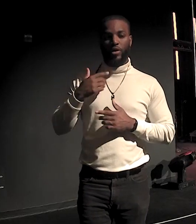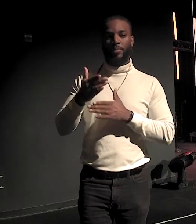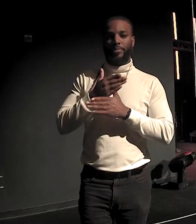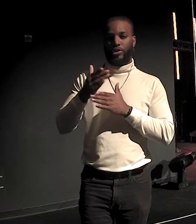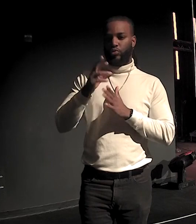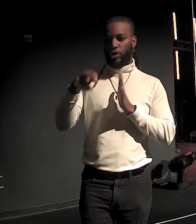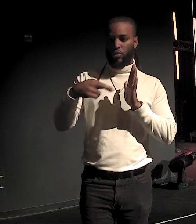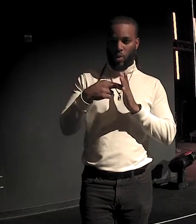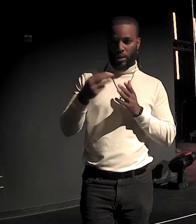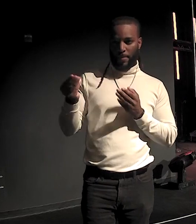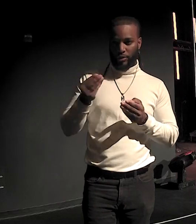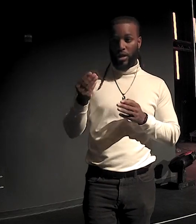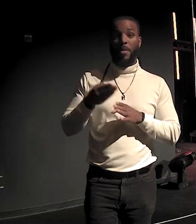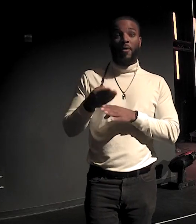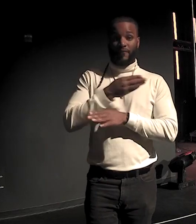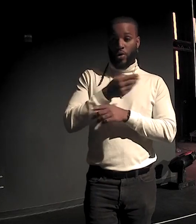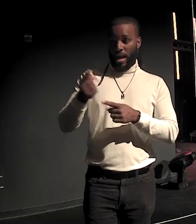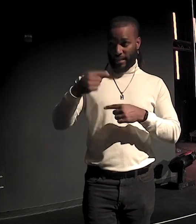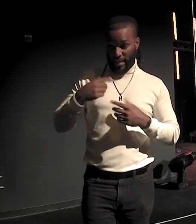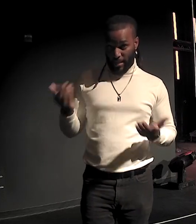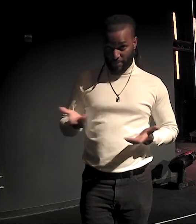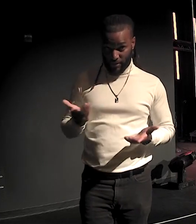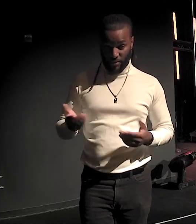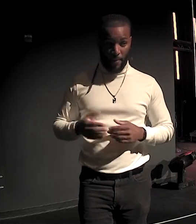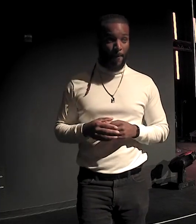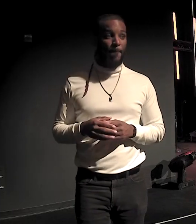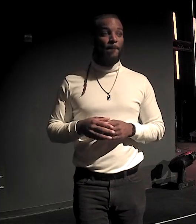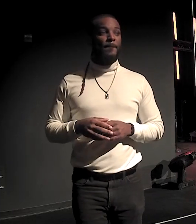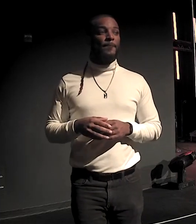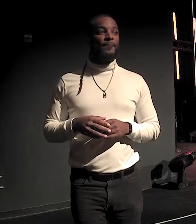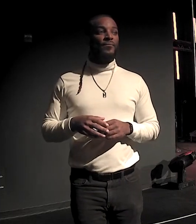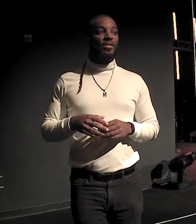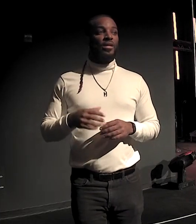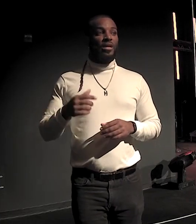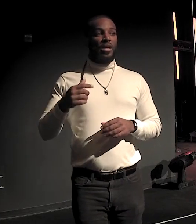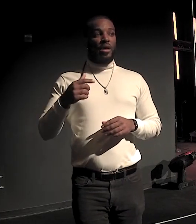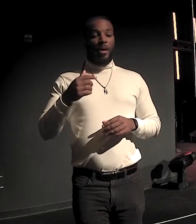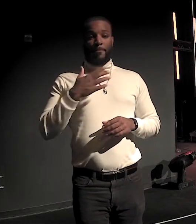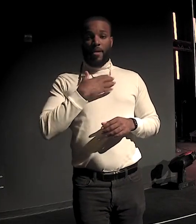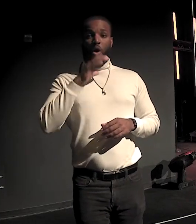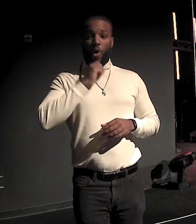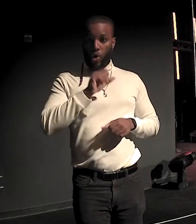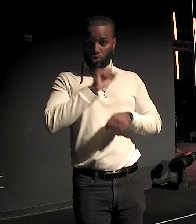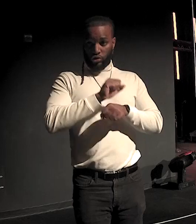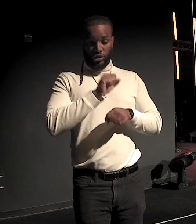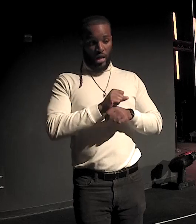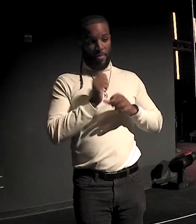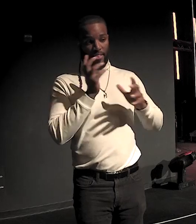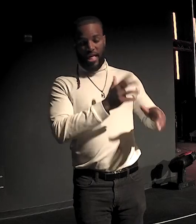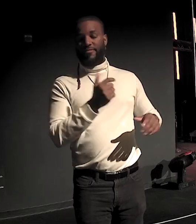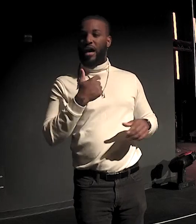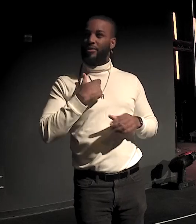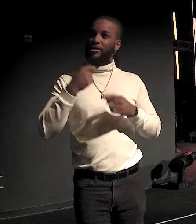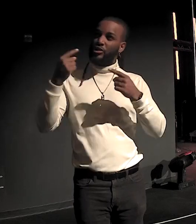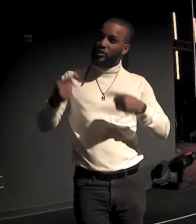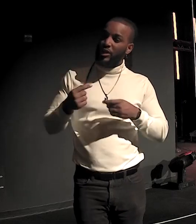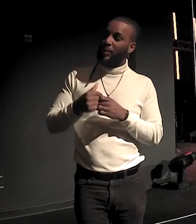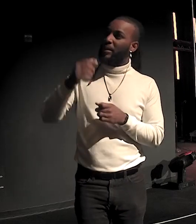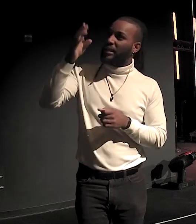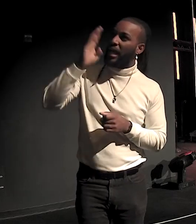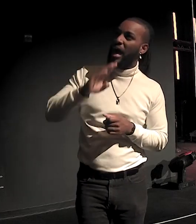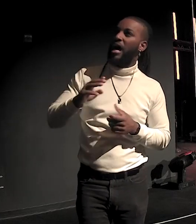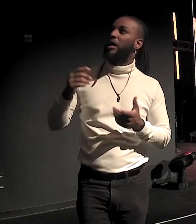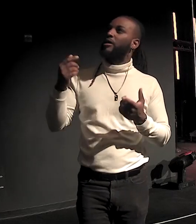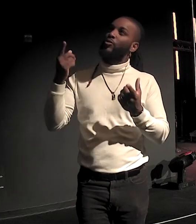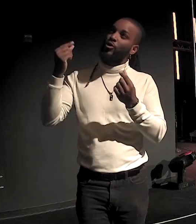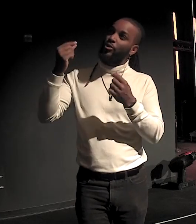roles in ministry. It was actually before I came here to Vineyard. I had left my previous job, and I was wrestling with God with what he was calling us